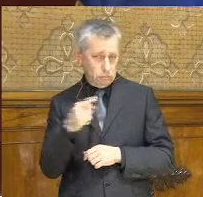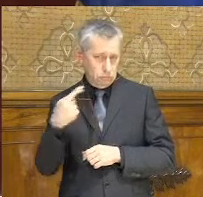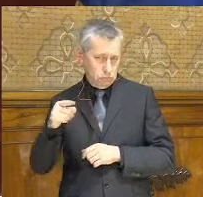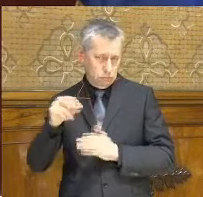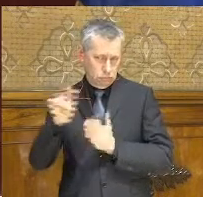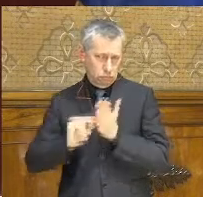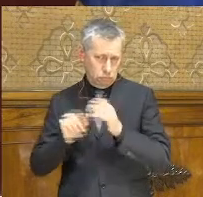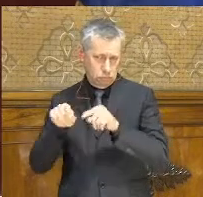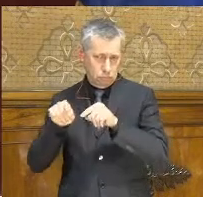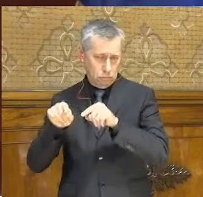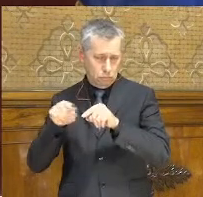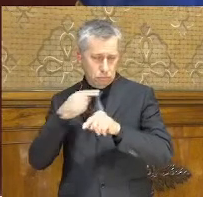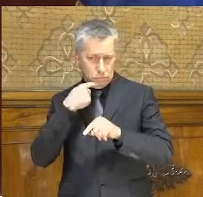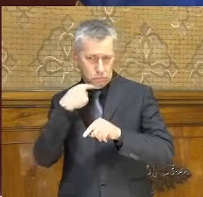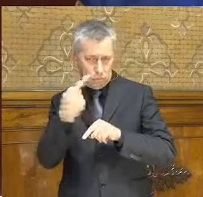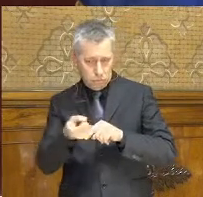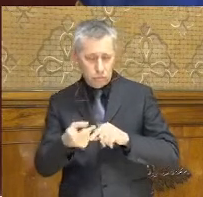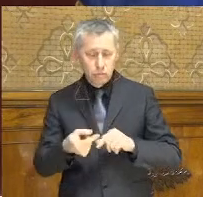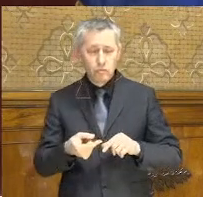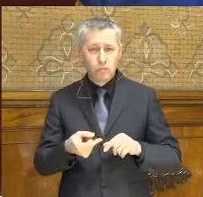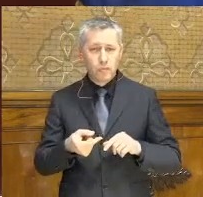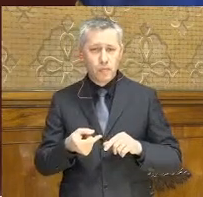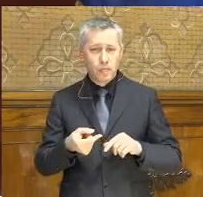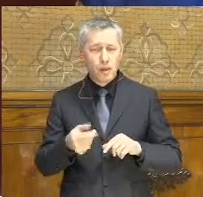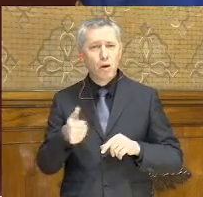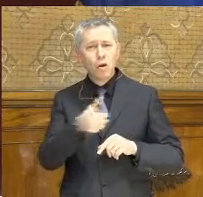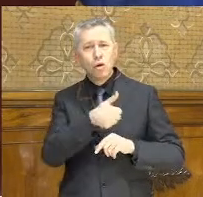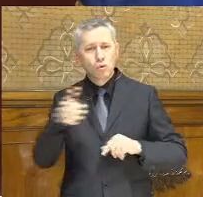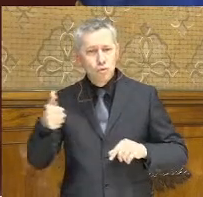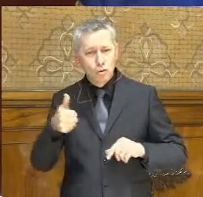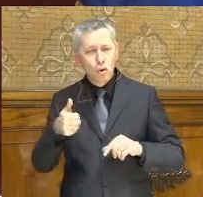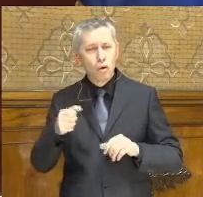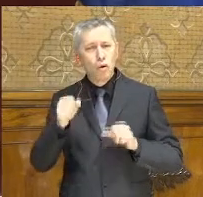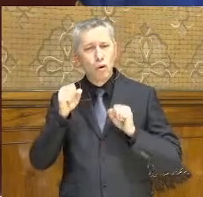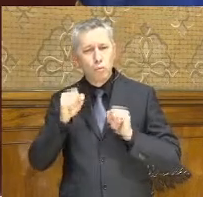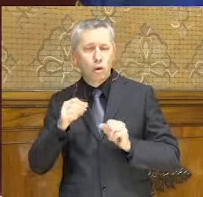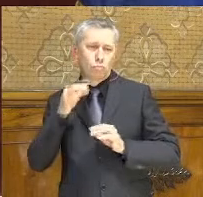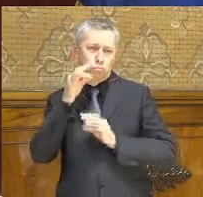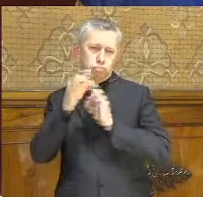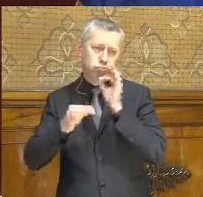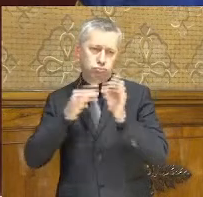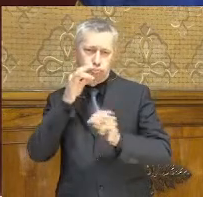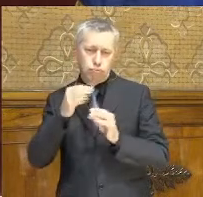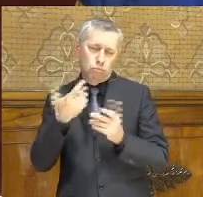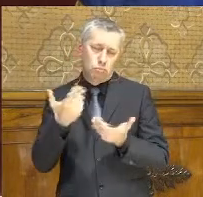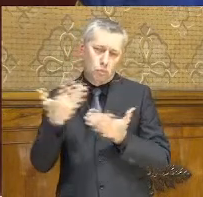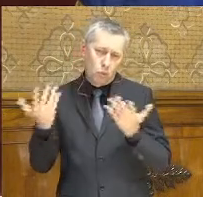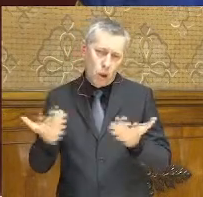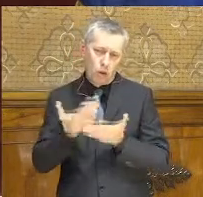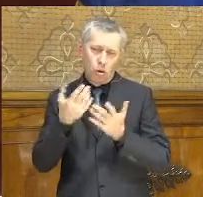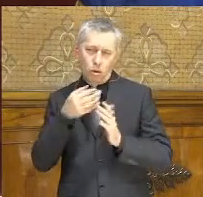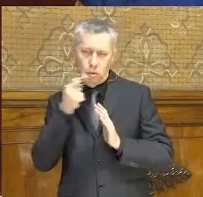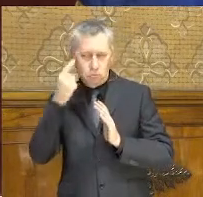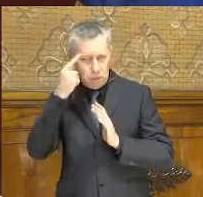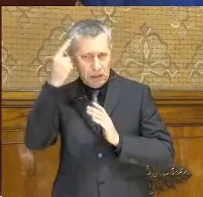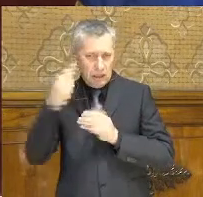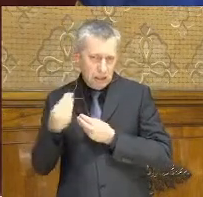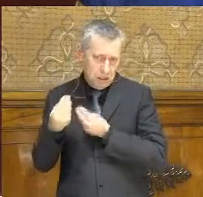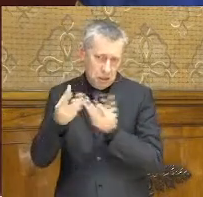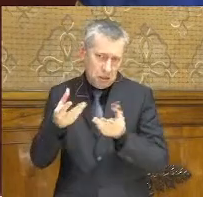Americans, but to oppressed minorities everywhere, is to suggest that the question of